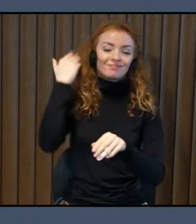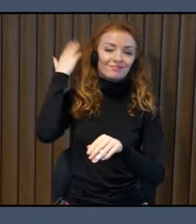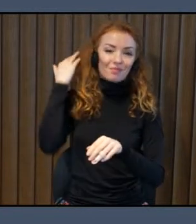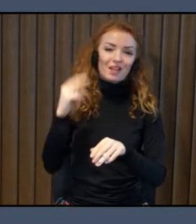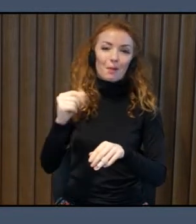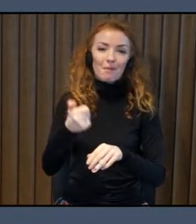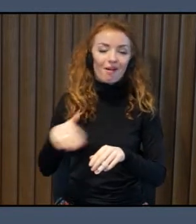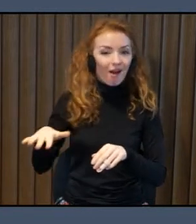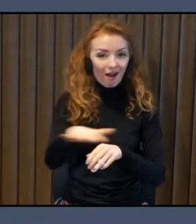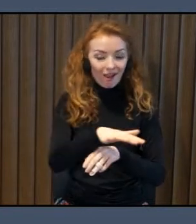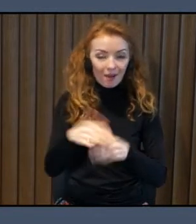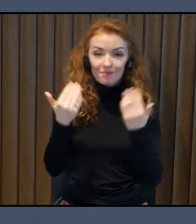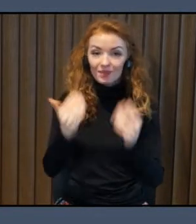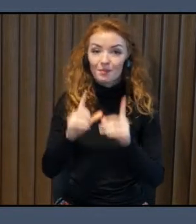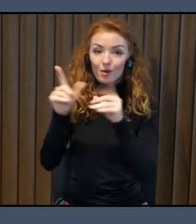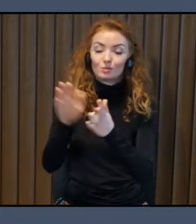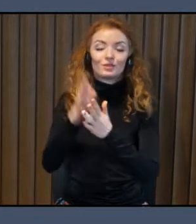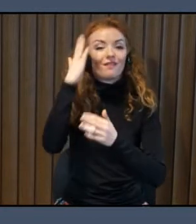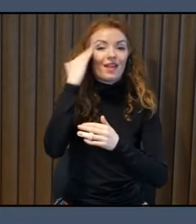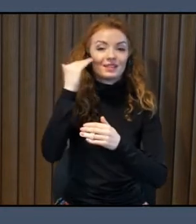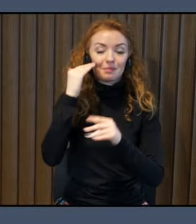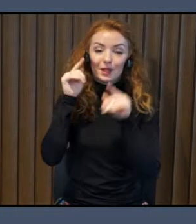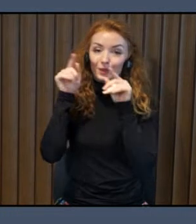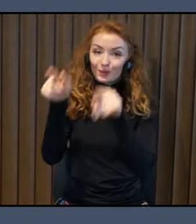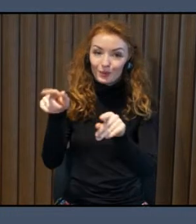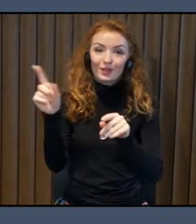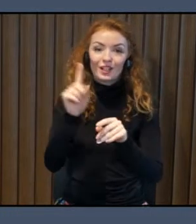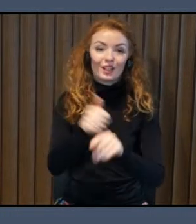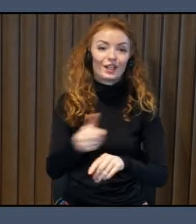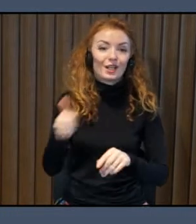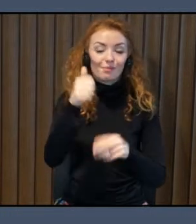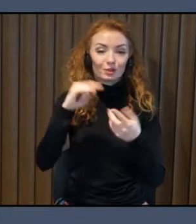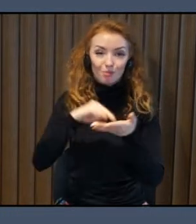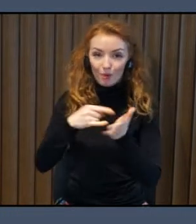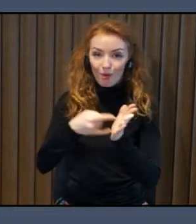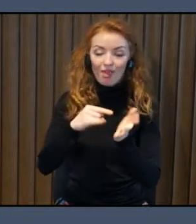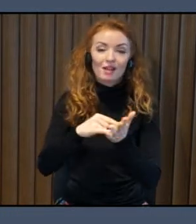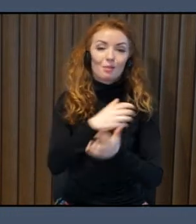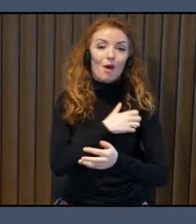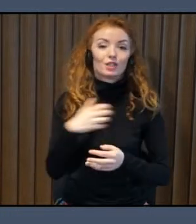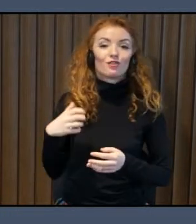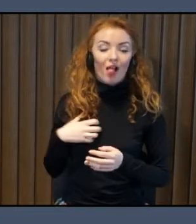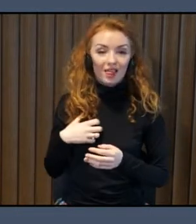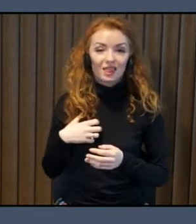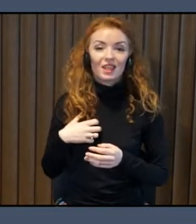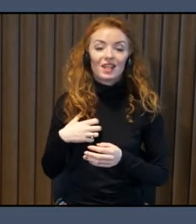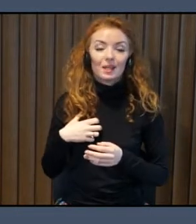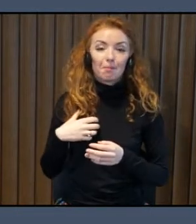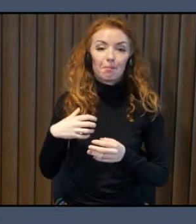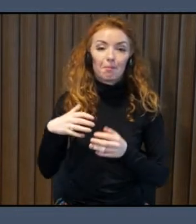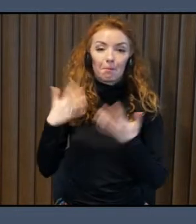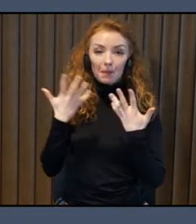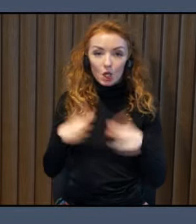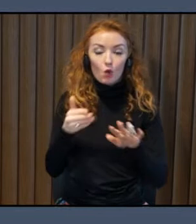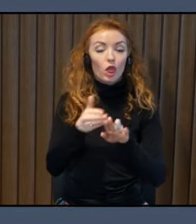wish to enjoy it. And now let us go further to Ventspils, where there is a special project.